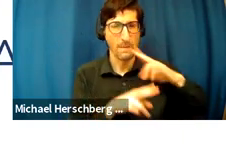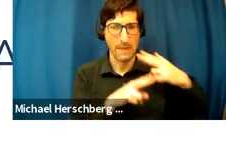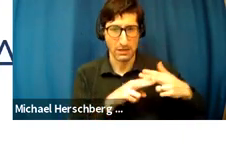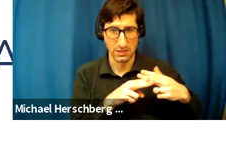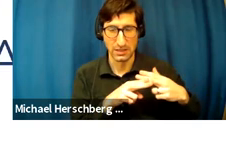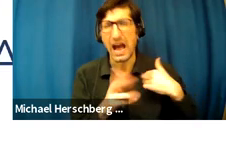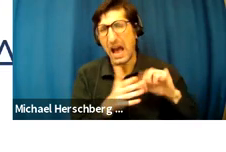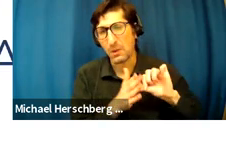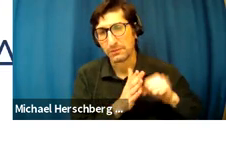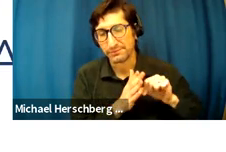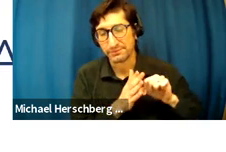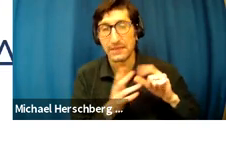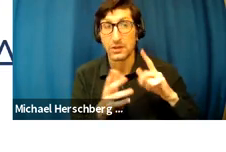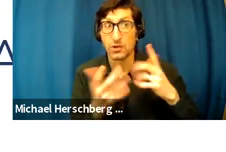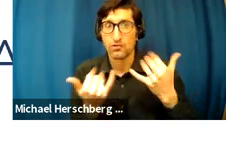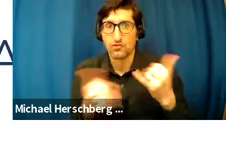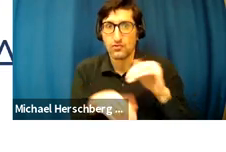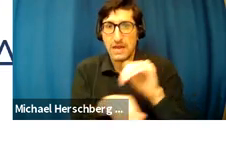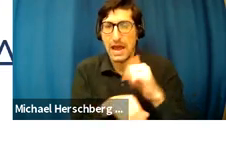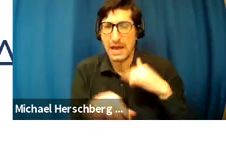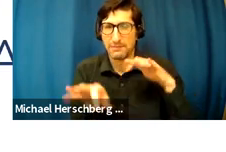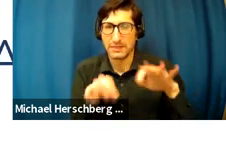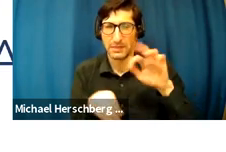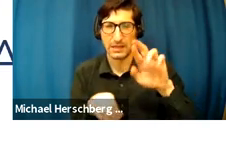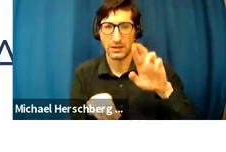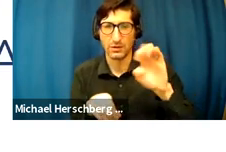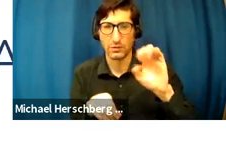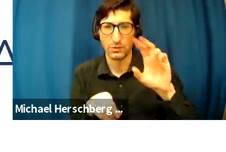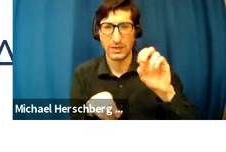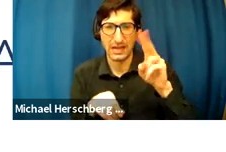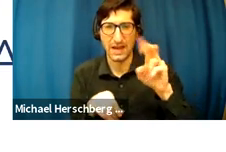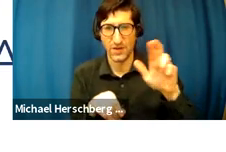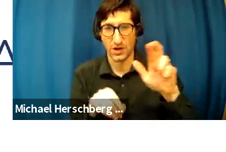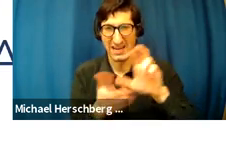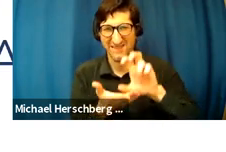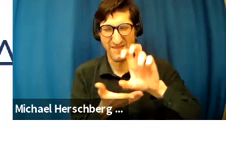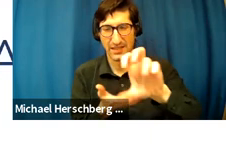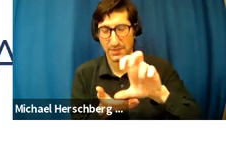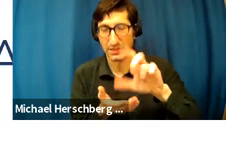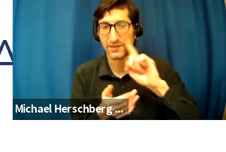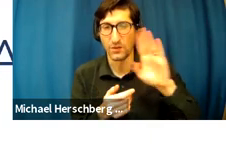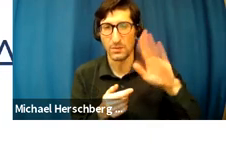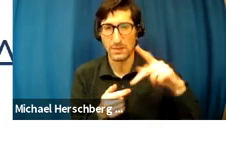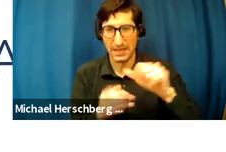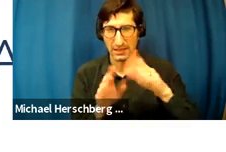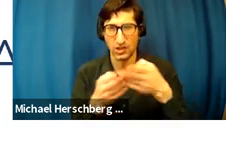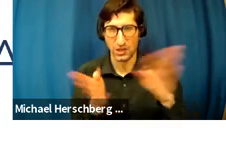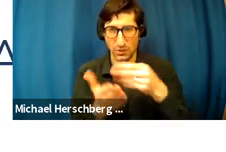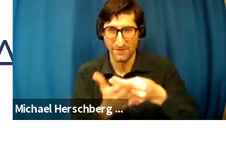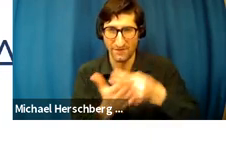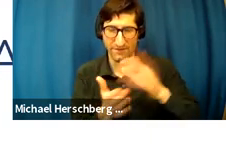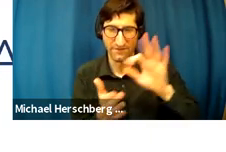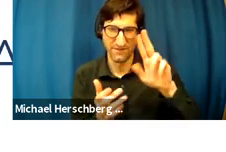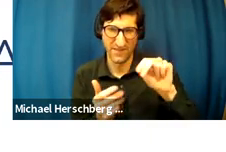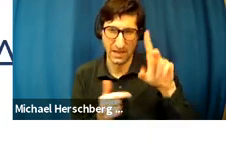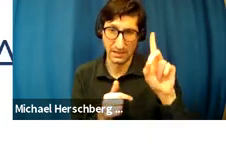just note that I'll focus tonight on outlining the recover investments that we plan to allocate on BPS general funds. We're